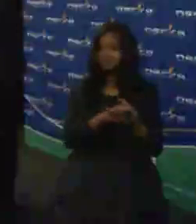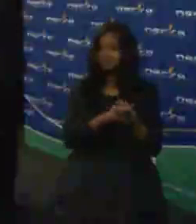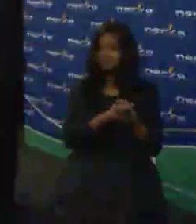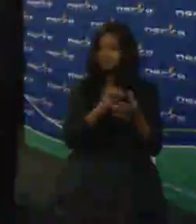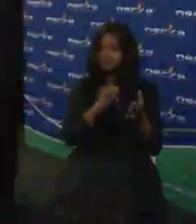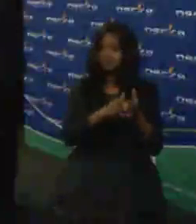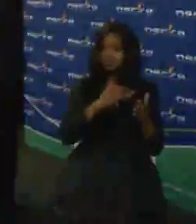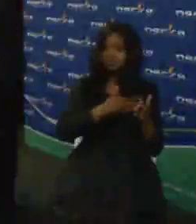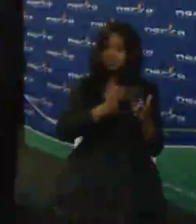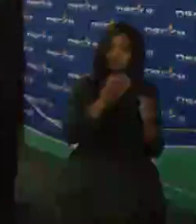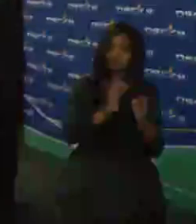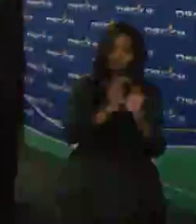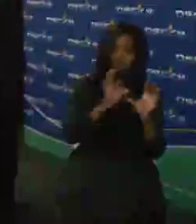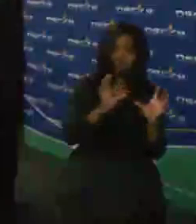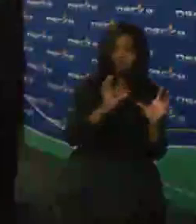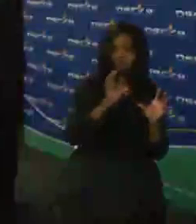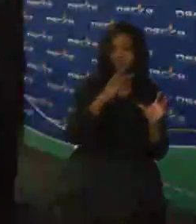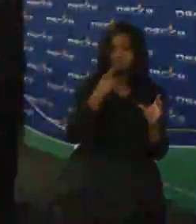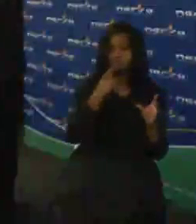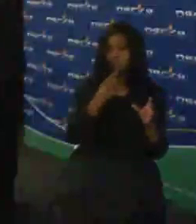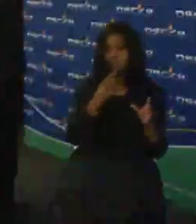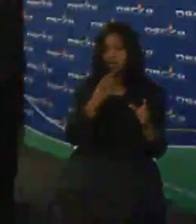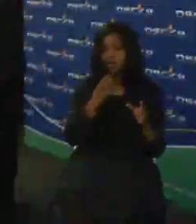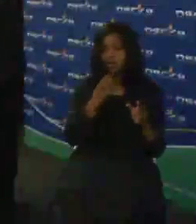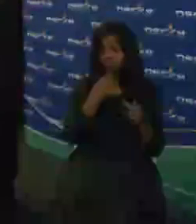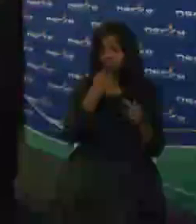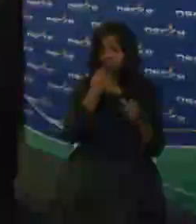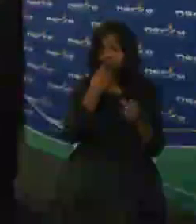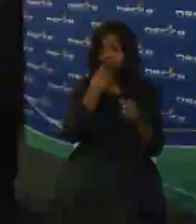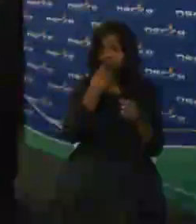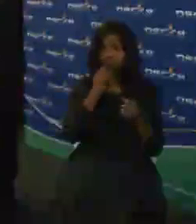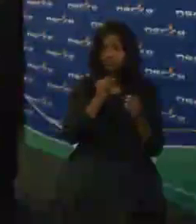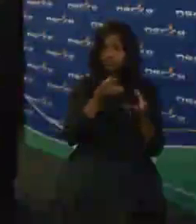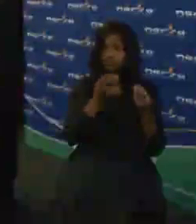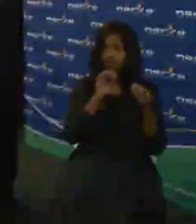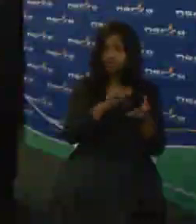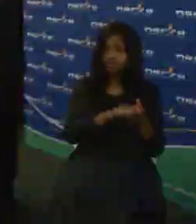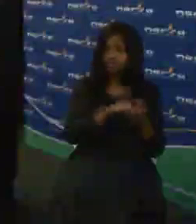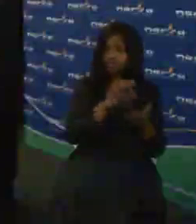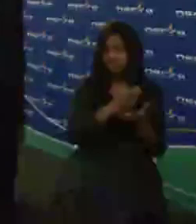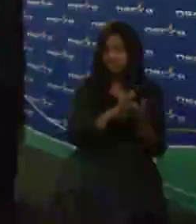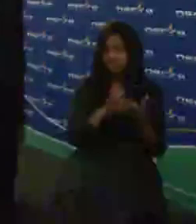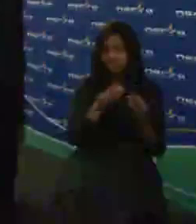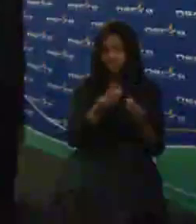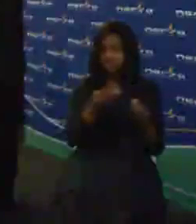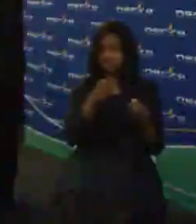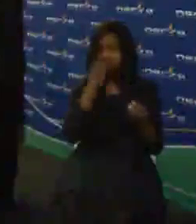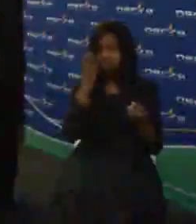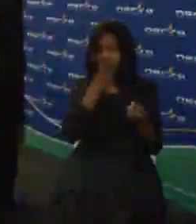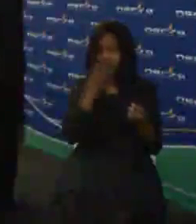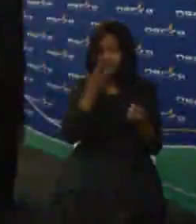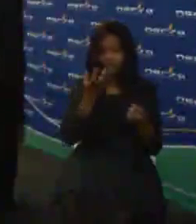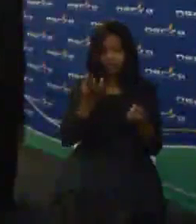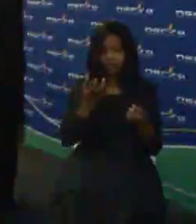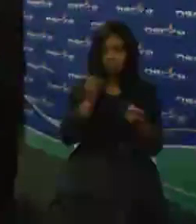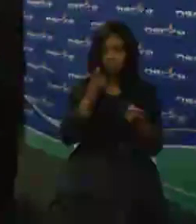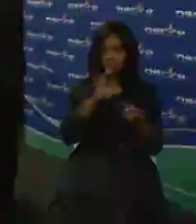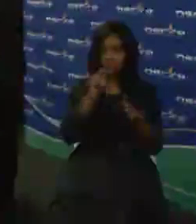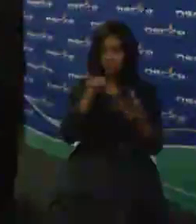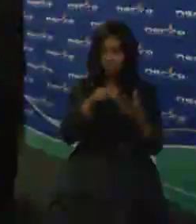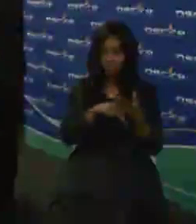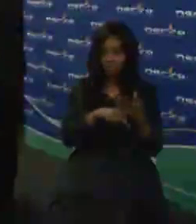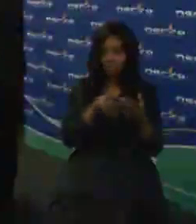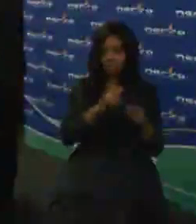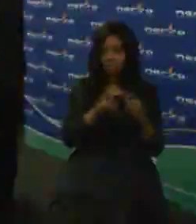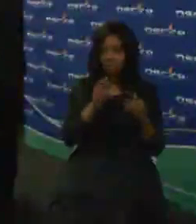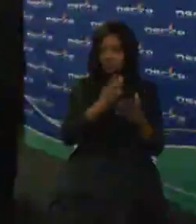Just wanted to get your comment around that, because we find that the owners are making life even more difficult by